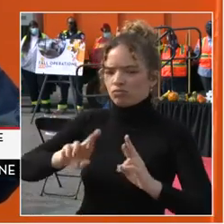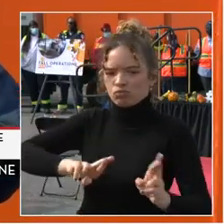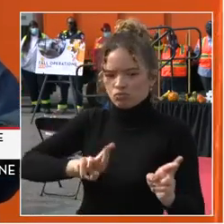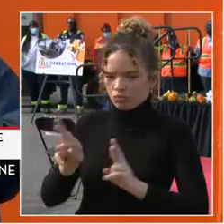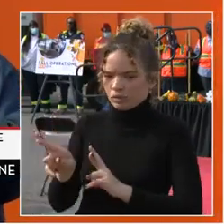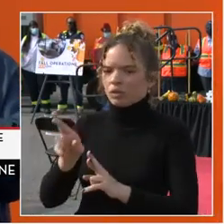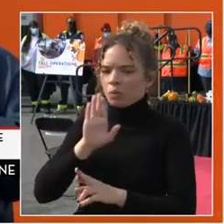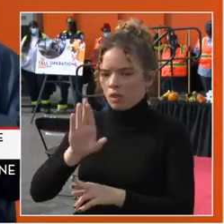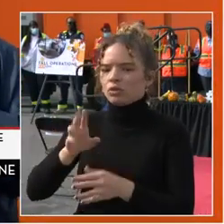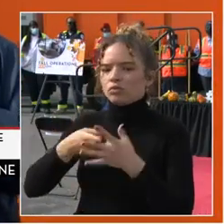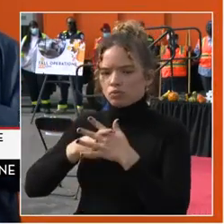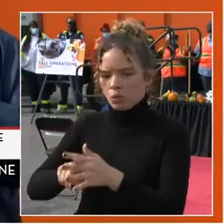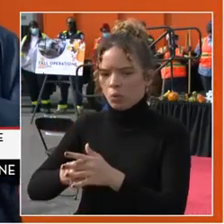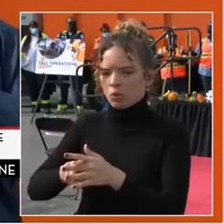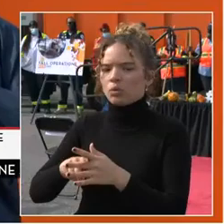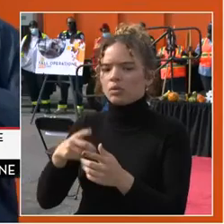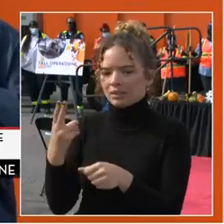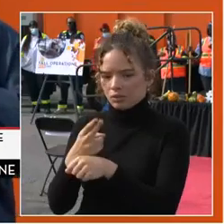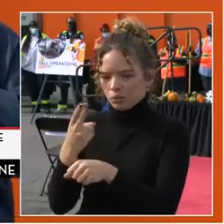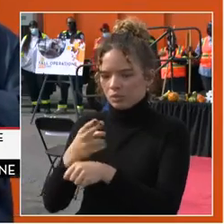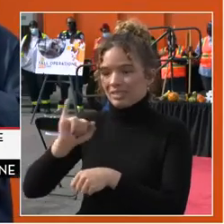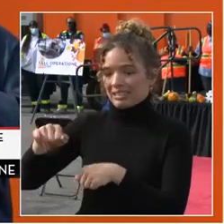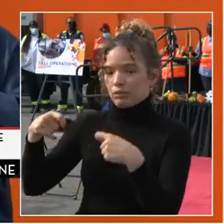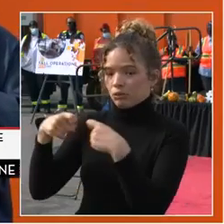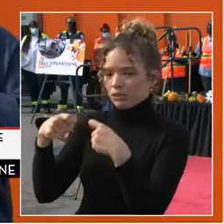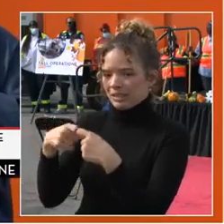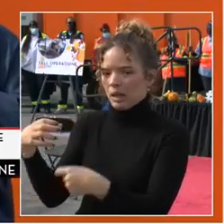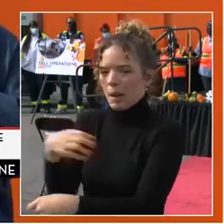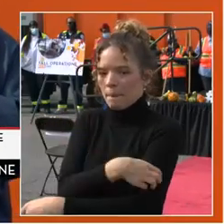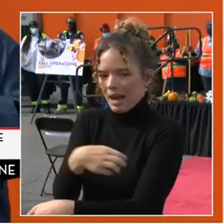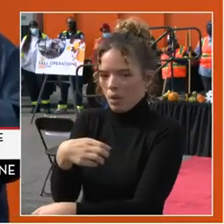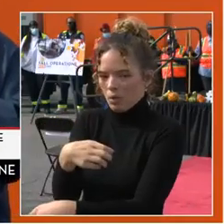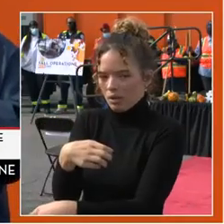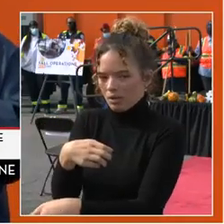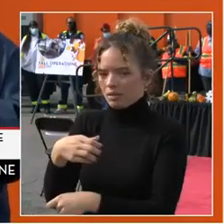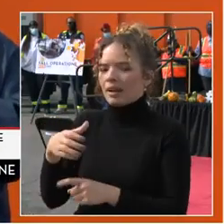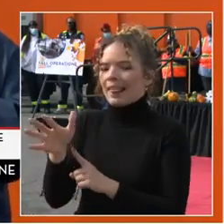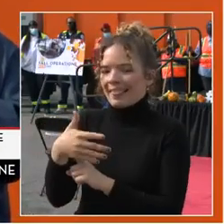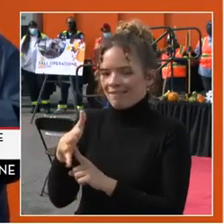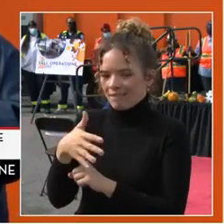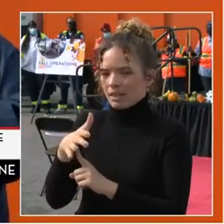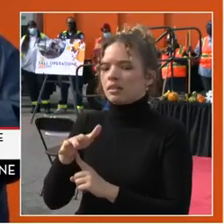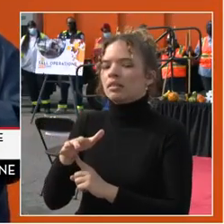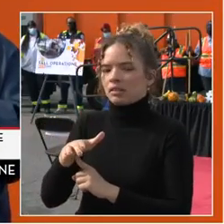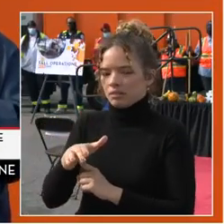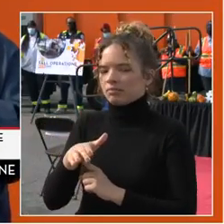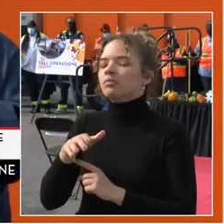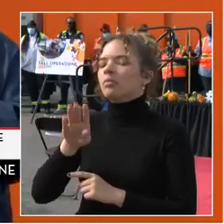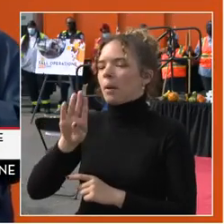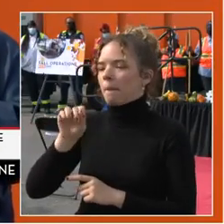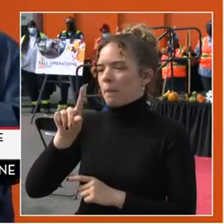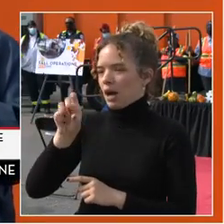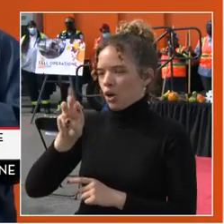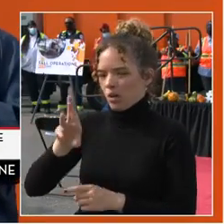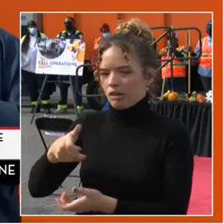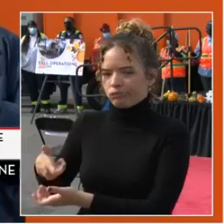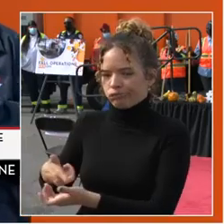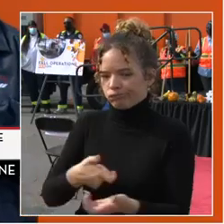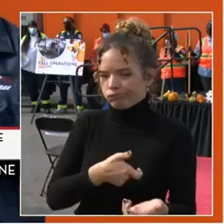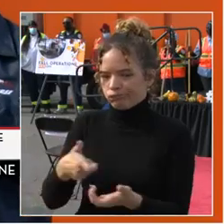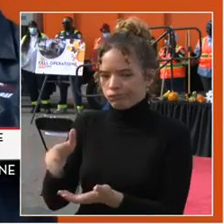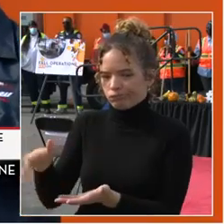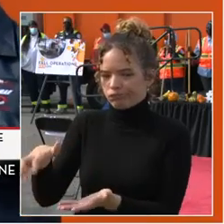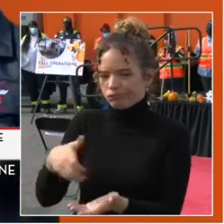battery-powered leaf blowers. So when we're out on the street, that's what you will see our staff using to blow leaves.